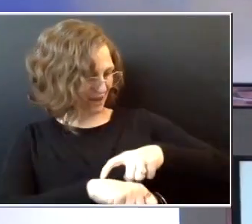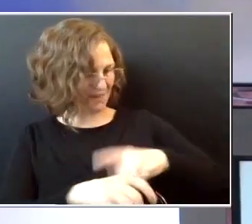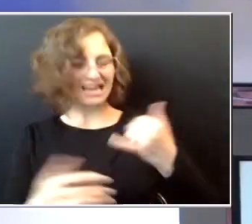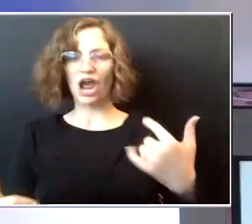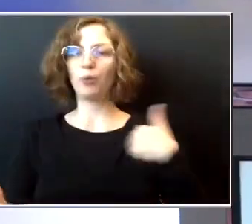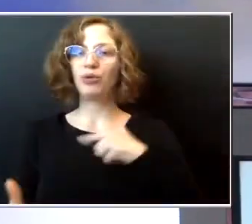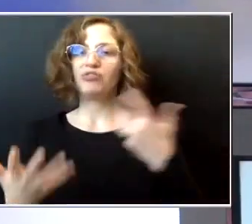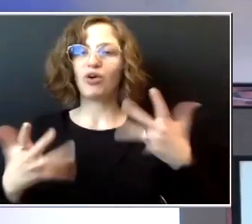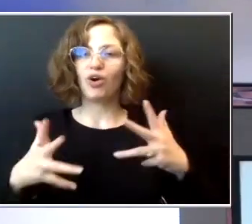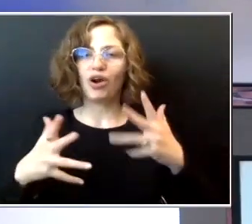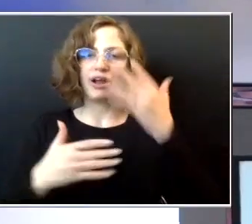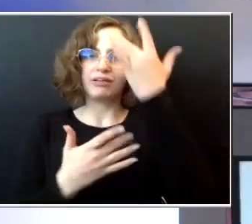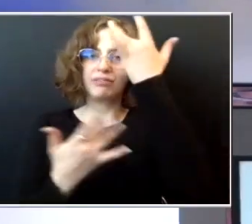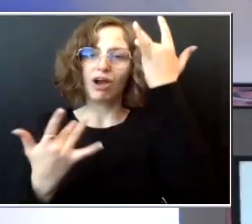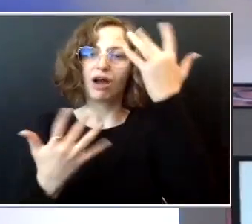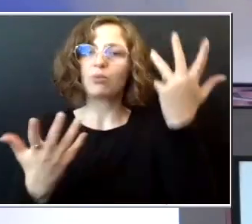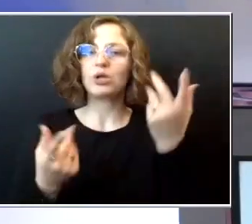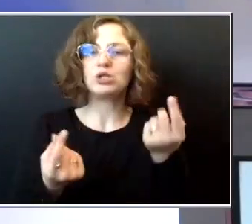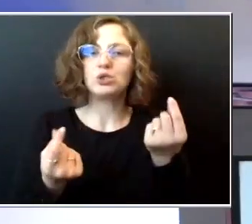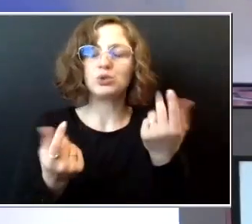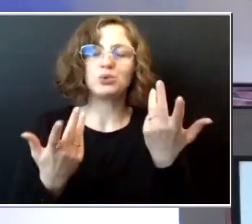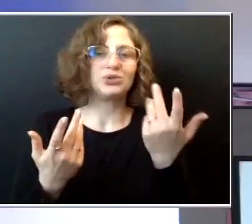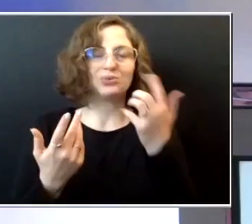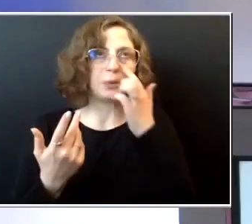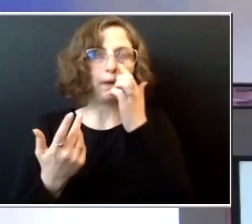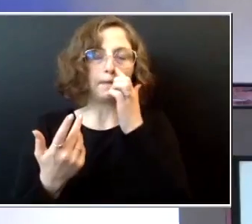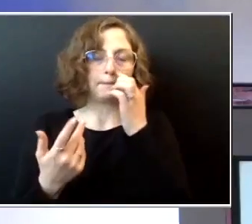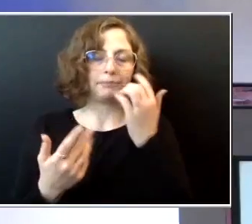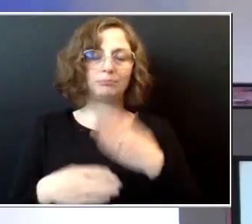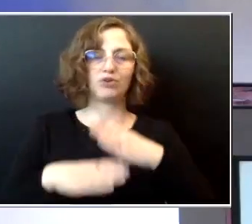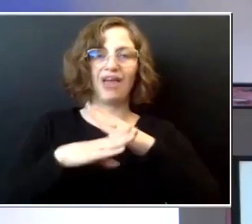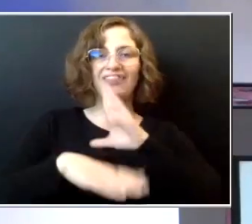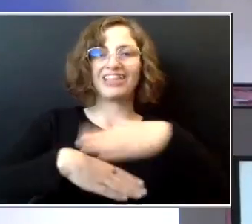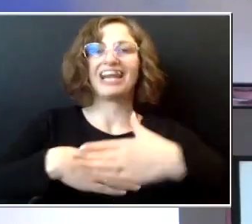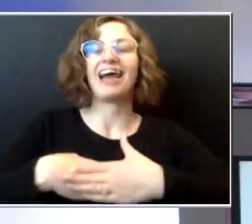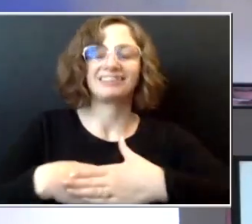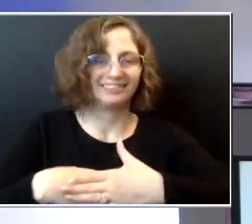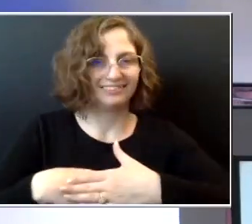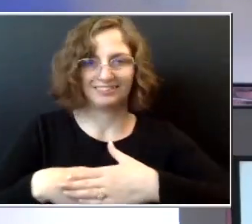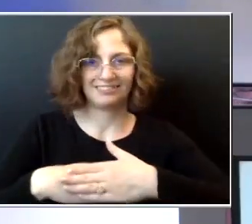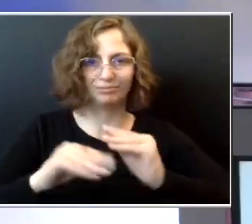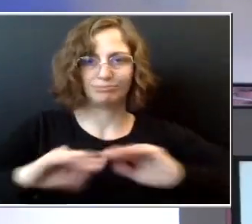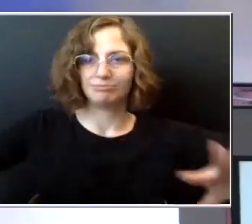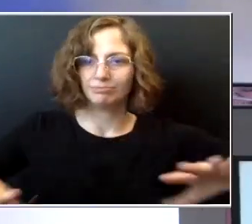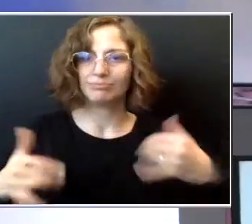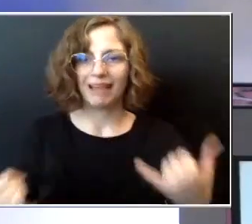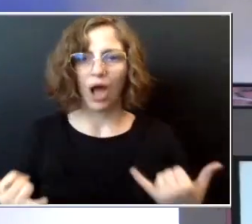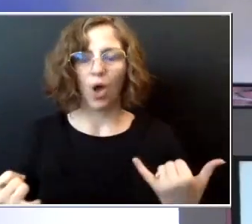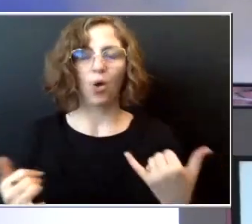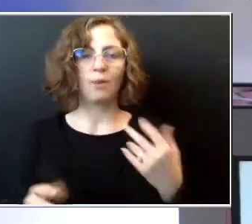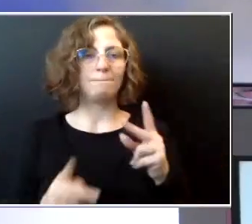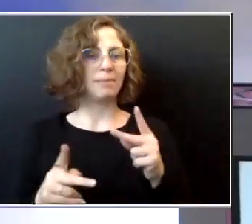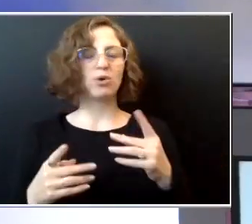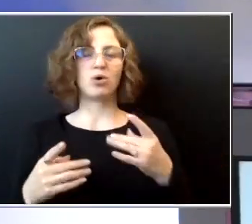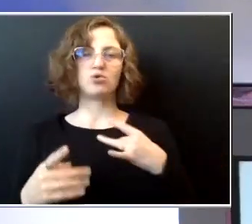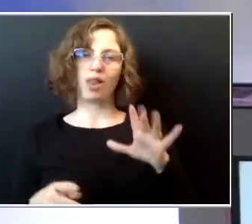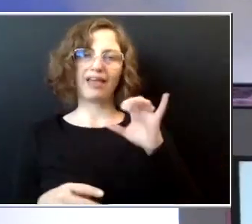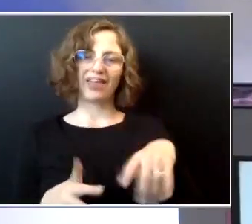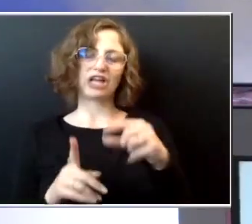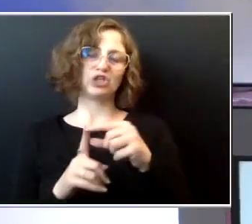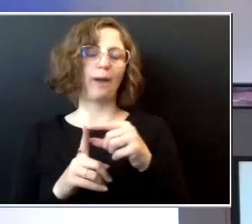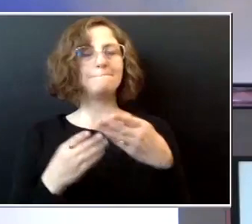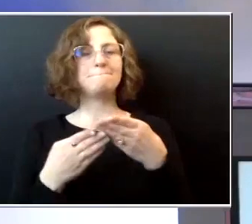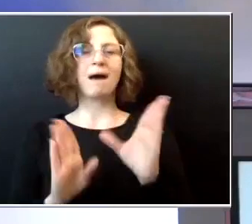because public health is unpopular when you even start to say it. People are just angry about it. Yeah. Well, if you have questions for